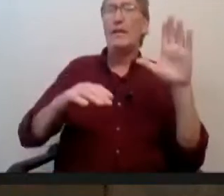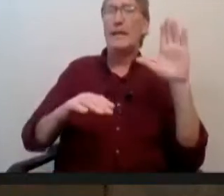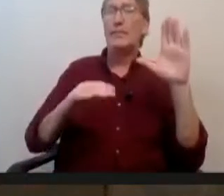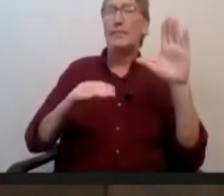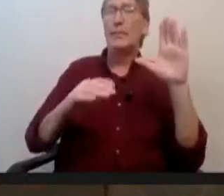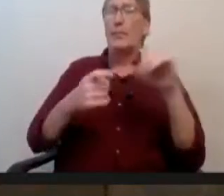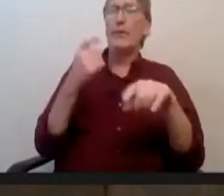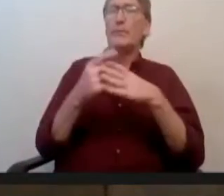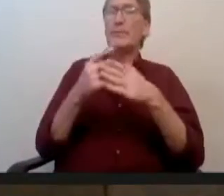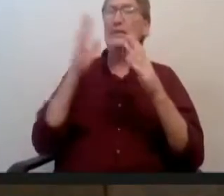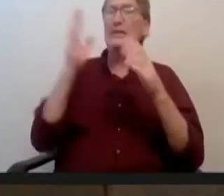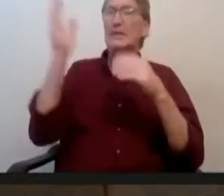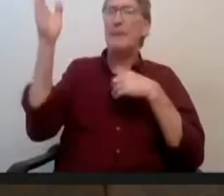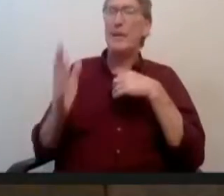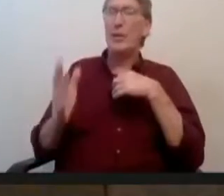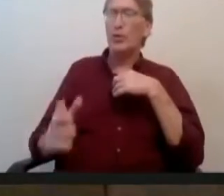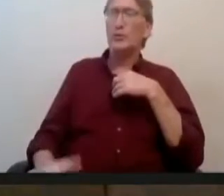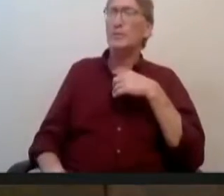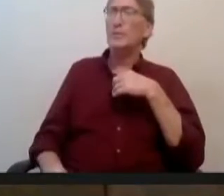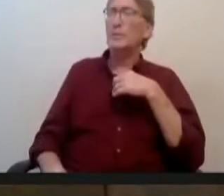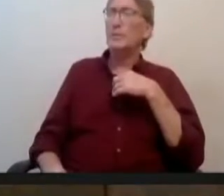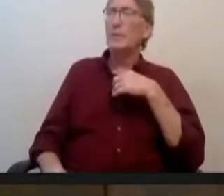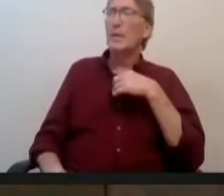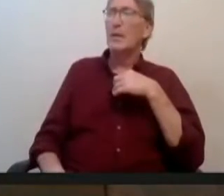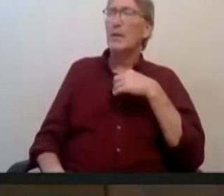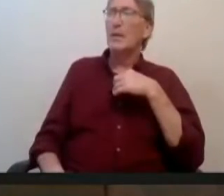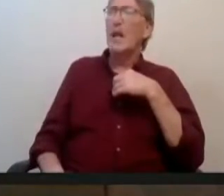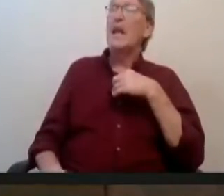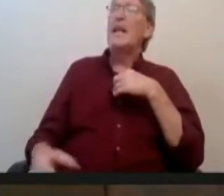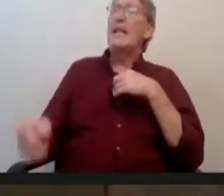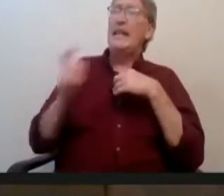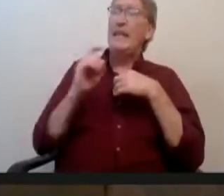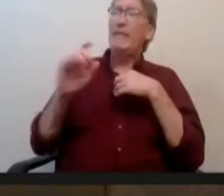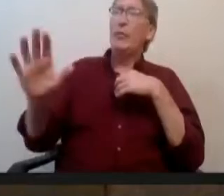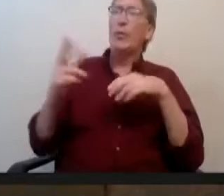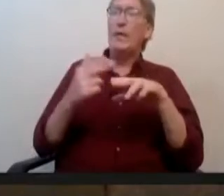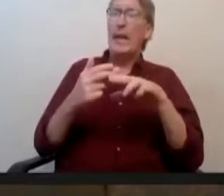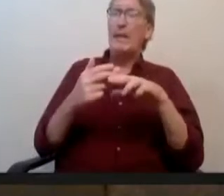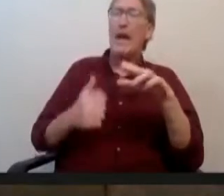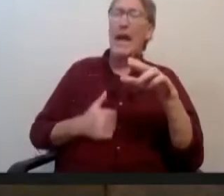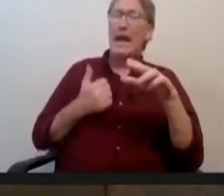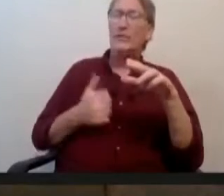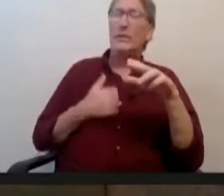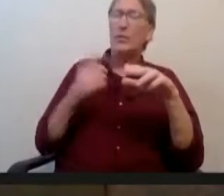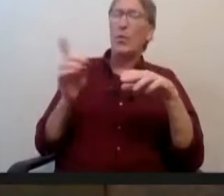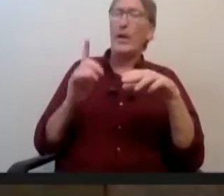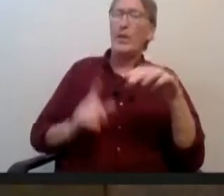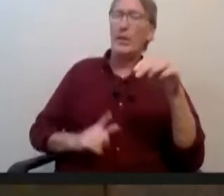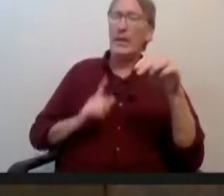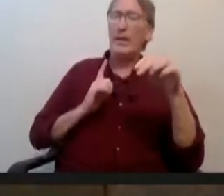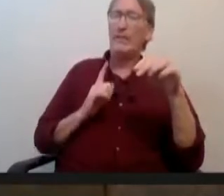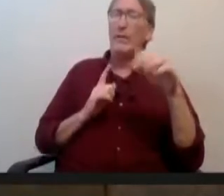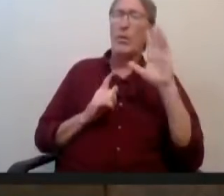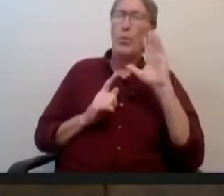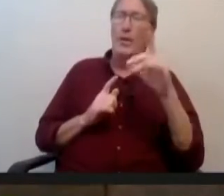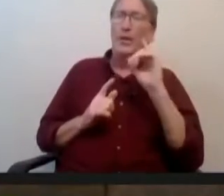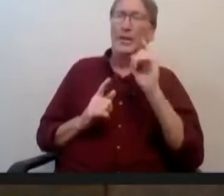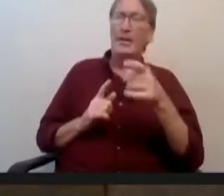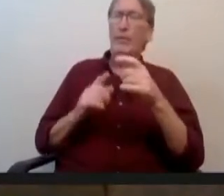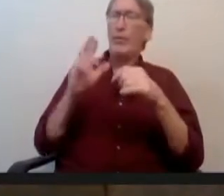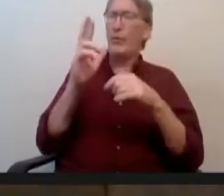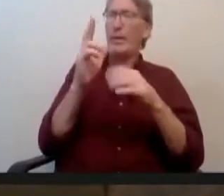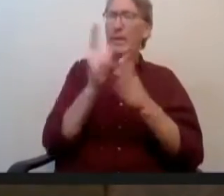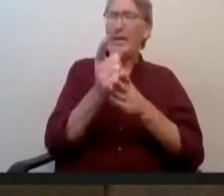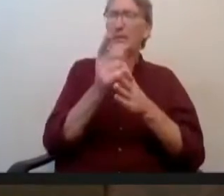speakers. Each speaker, please give your name and address for the public record. Each speaker will have 3 minutes to address